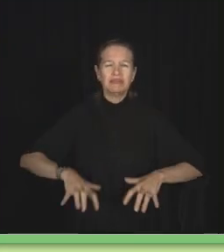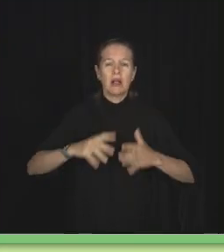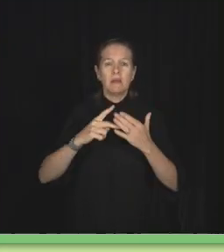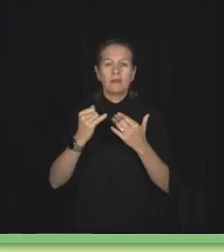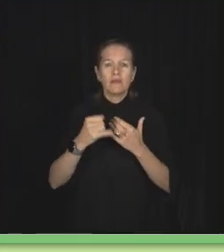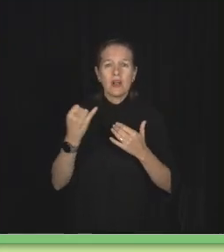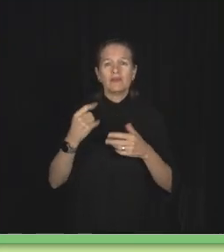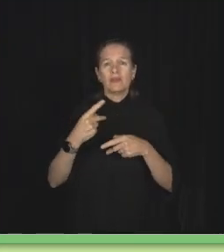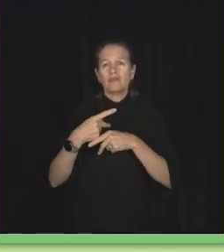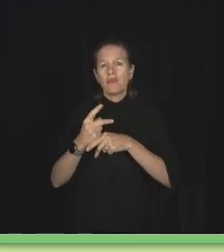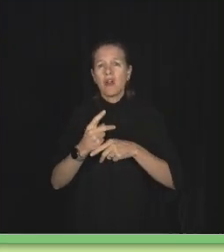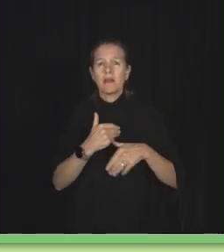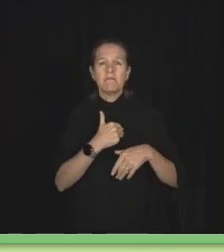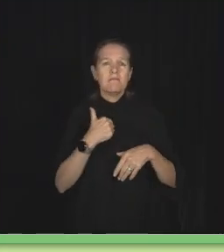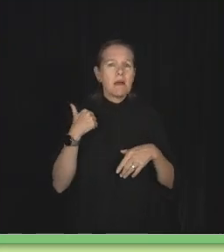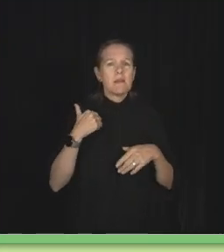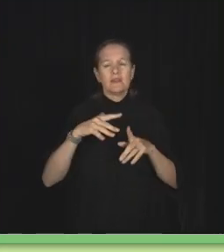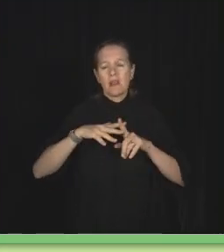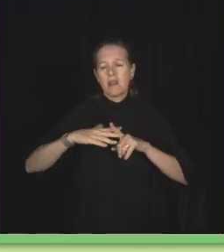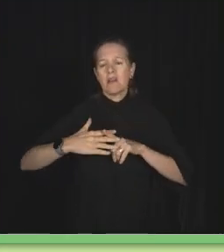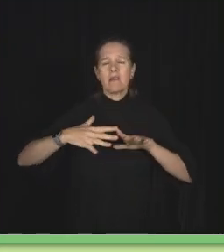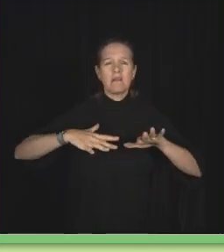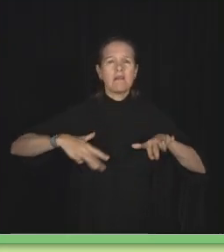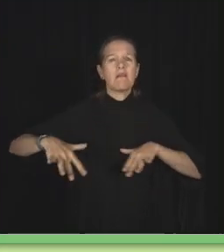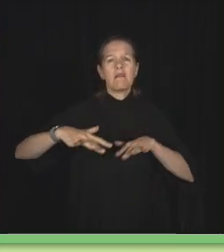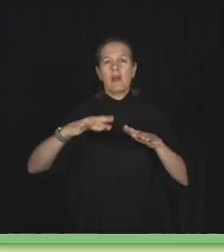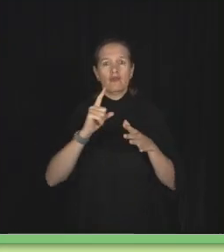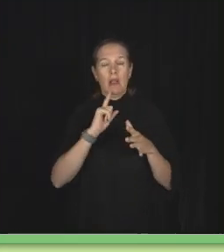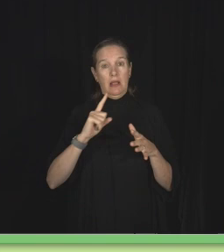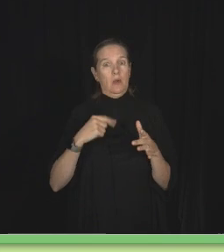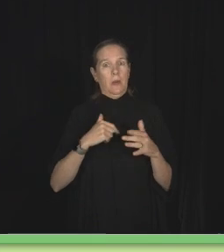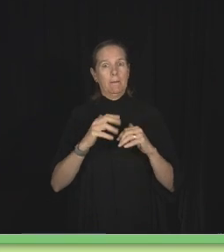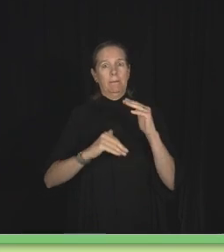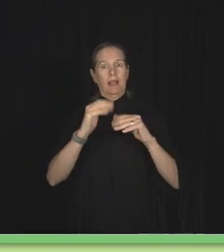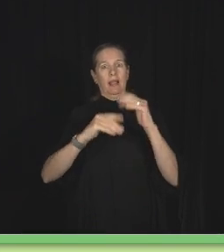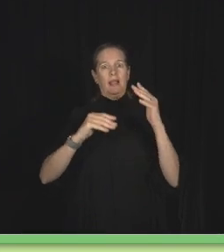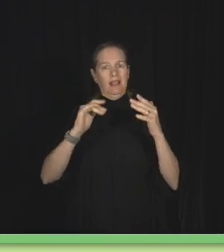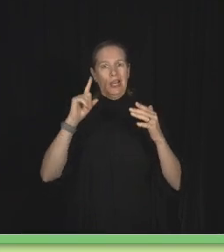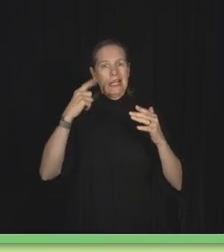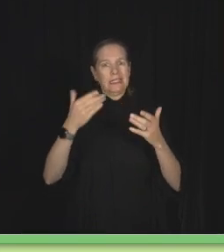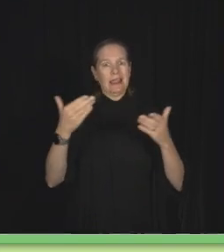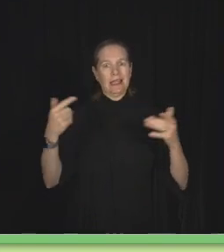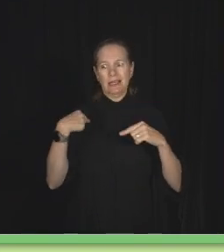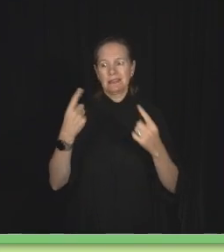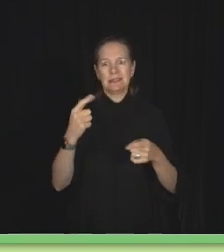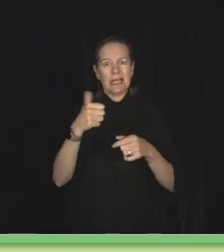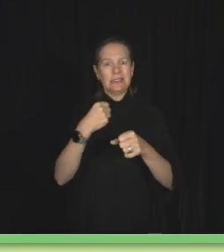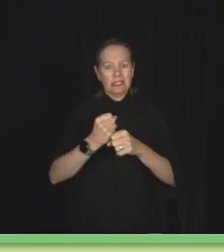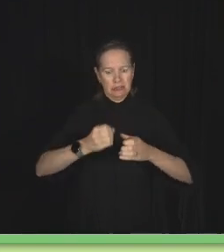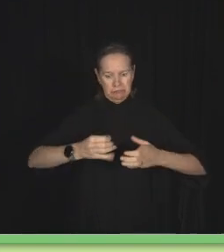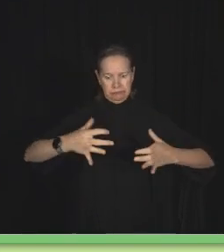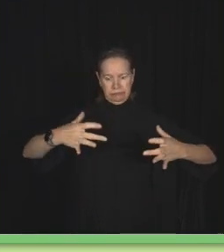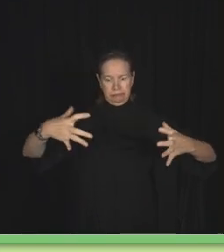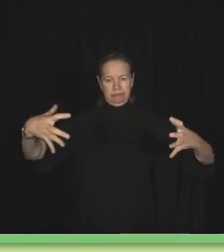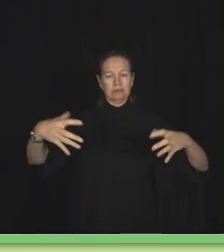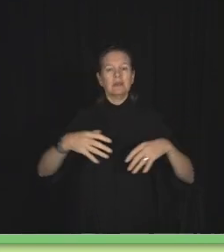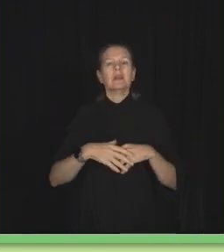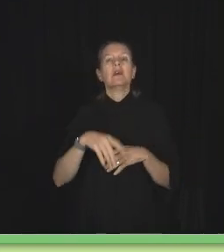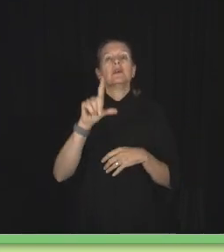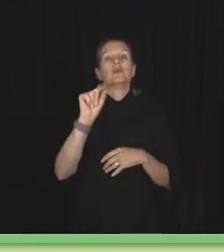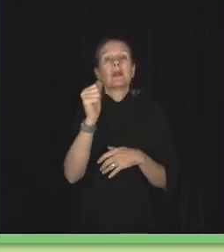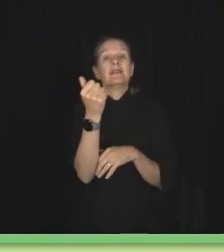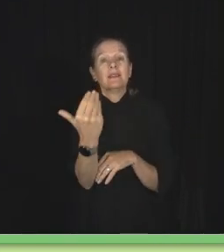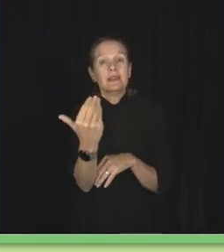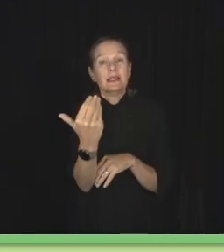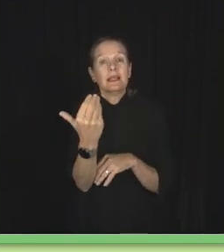and members and ecosystem contributors there. So we've truly built this crazy thing over the last, 10 years. And in 2015,